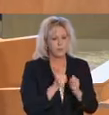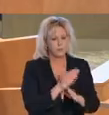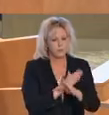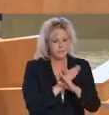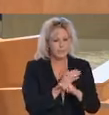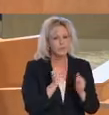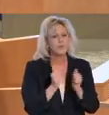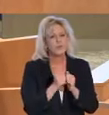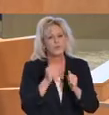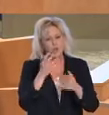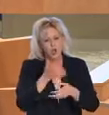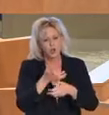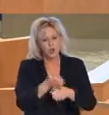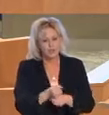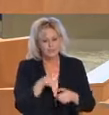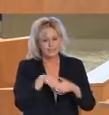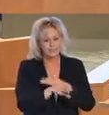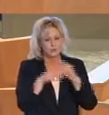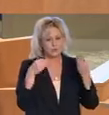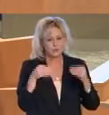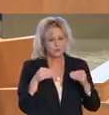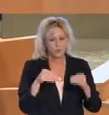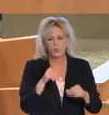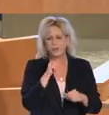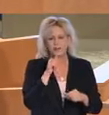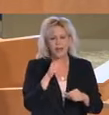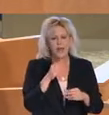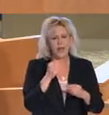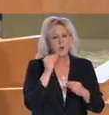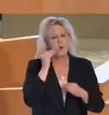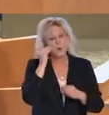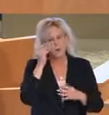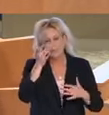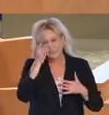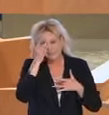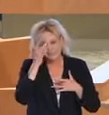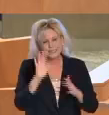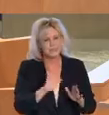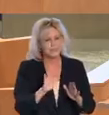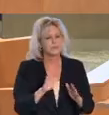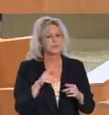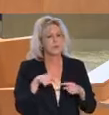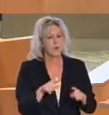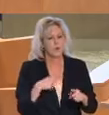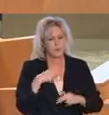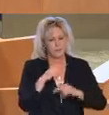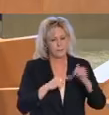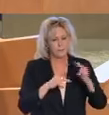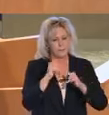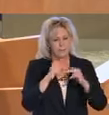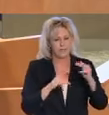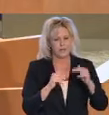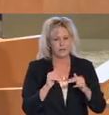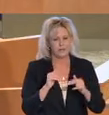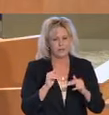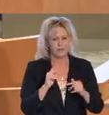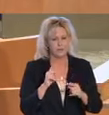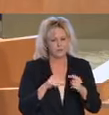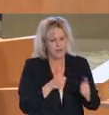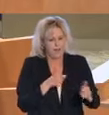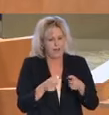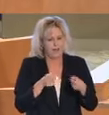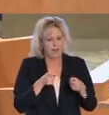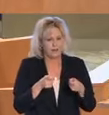the confidence that when they go into the store, they're not going to walk home sick one day. And so while we're building our infrastructure up to